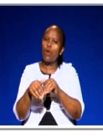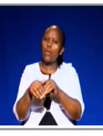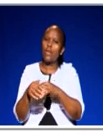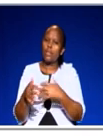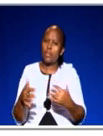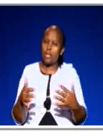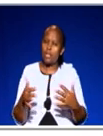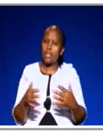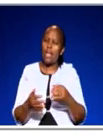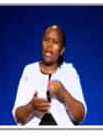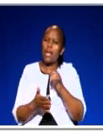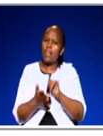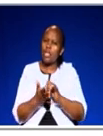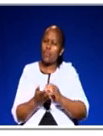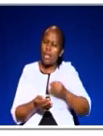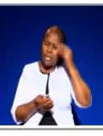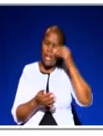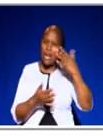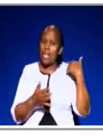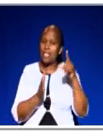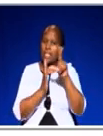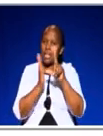parameters that you had learned in the previous lesson: